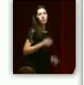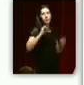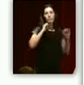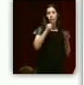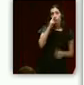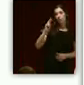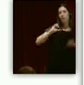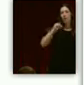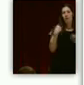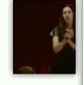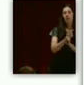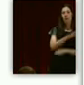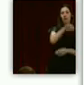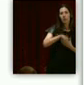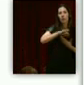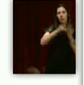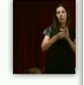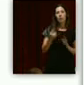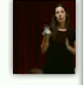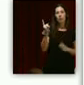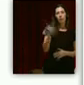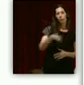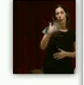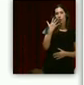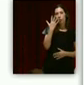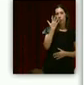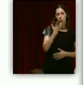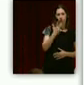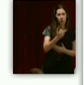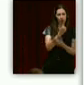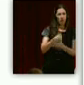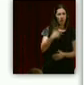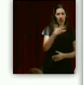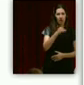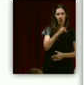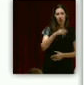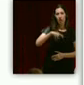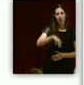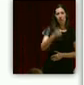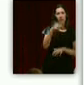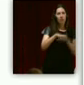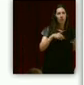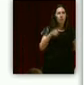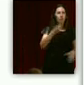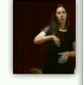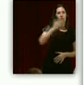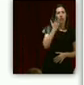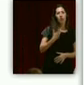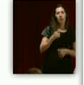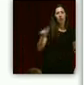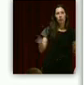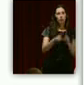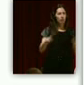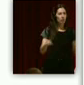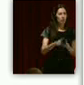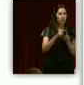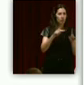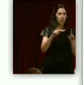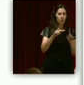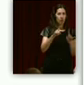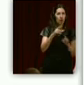So when we started working on this file 2 years ago, we all knew Shazam. You possibly know it. When a